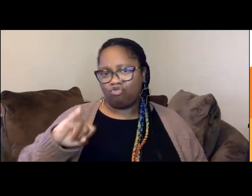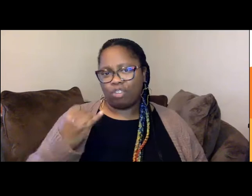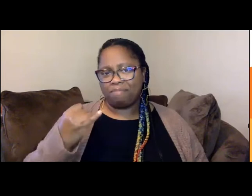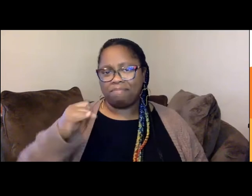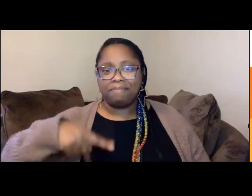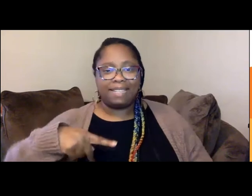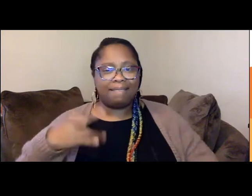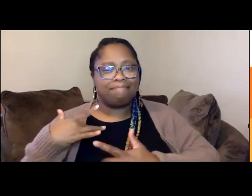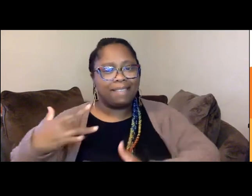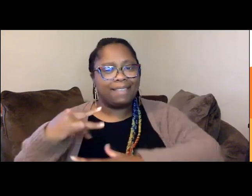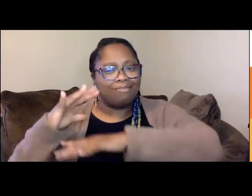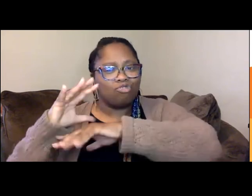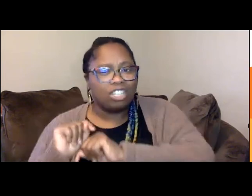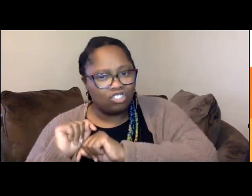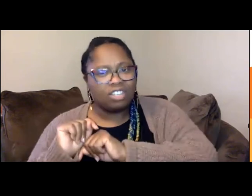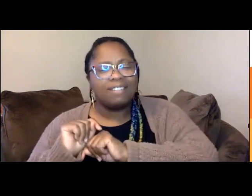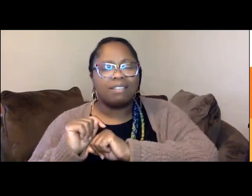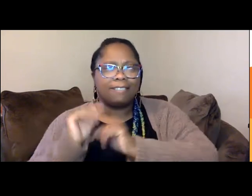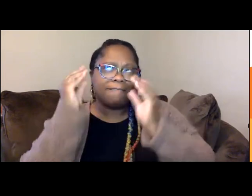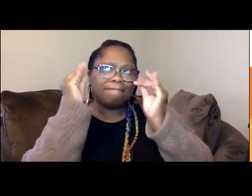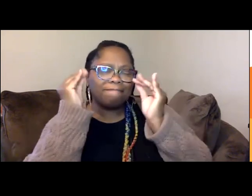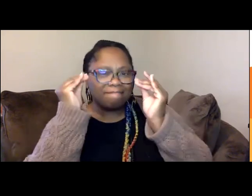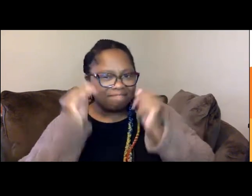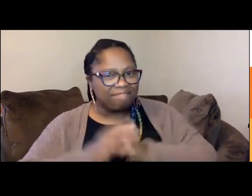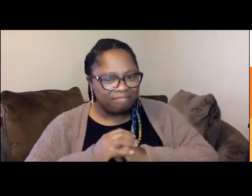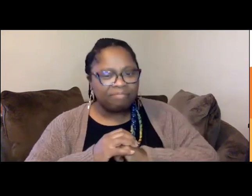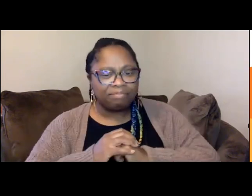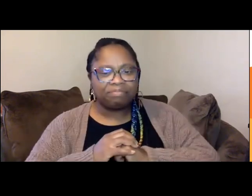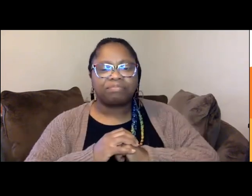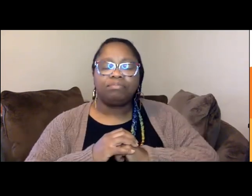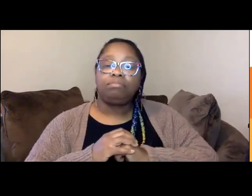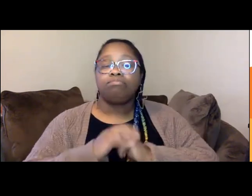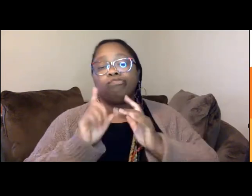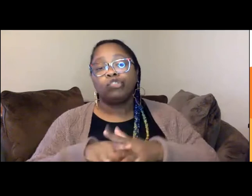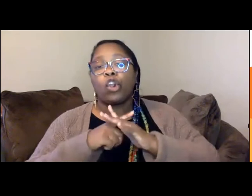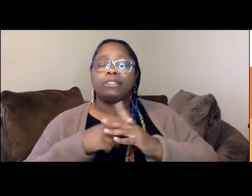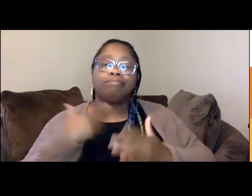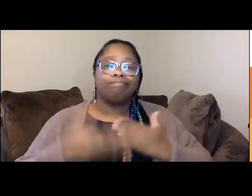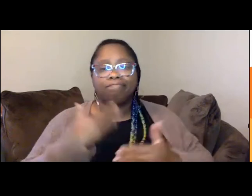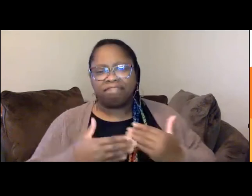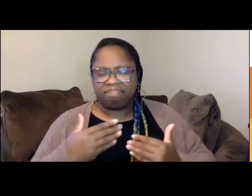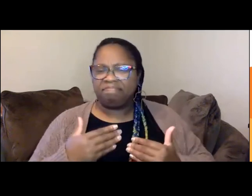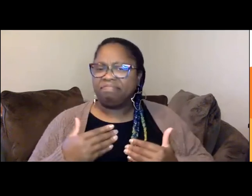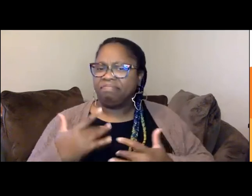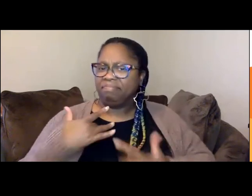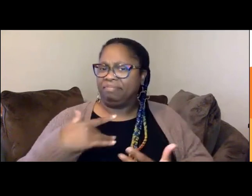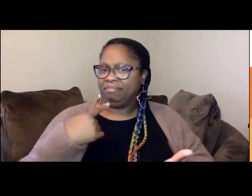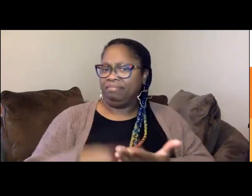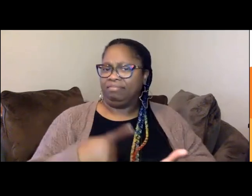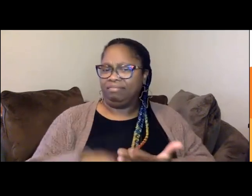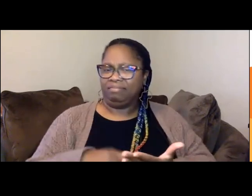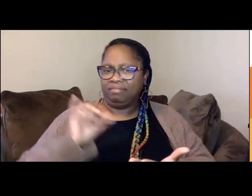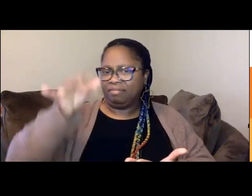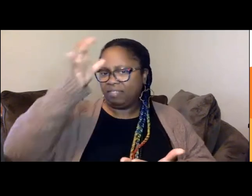tradition, another reflection question for you all. So as we're getting started today, we talk a lot about this concept